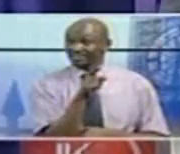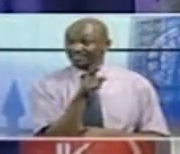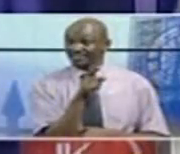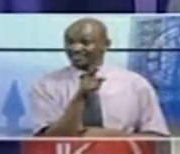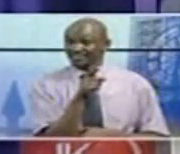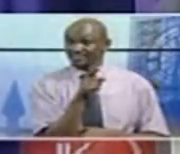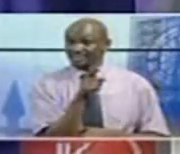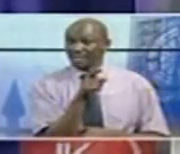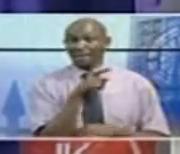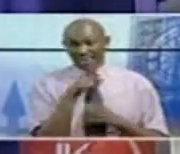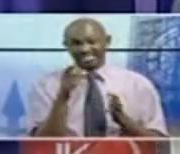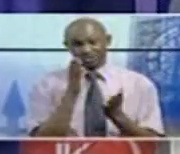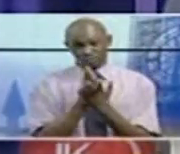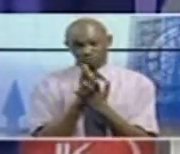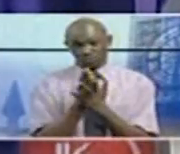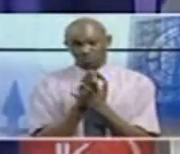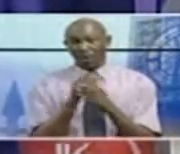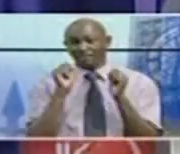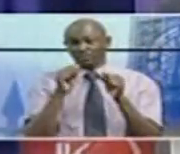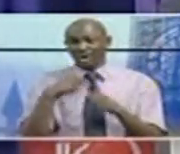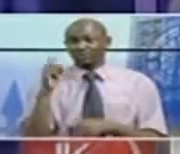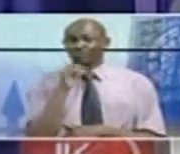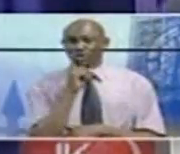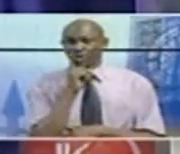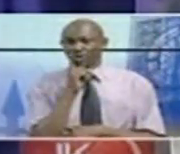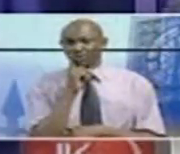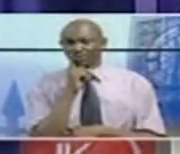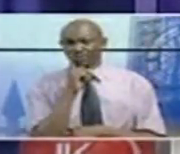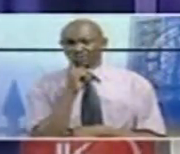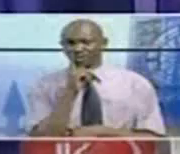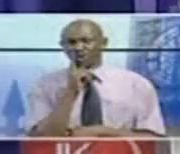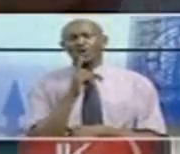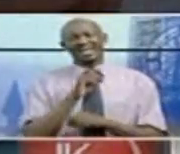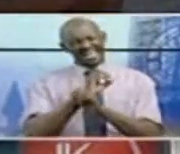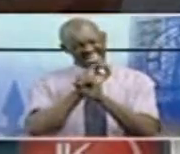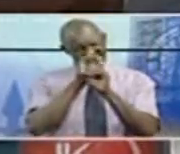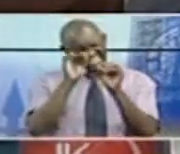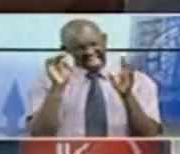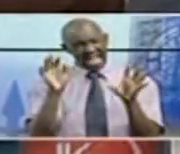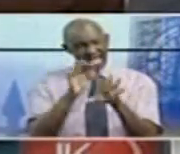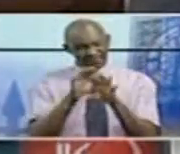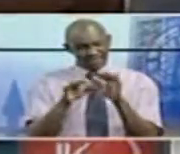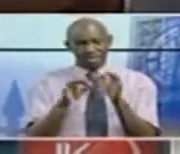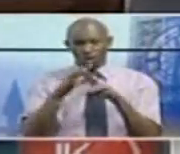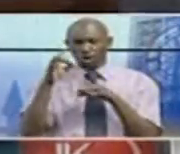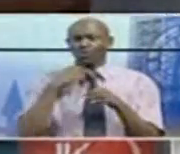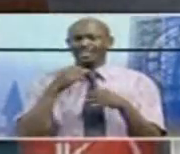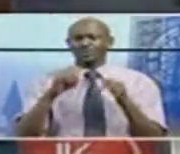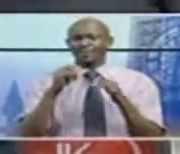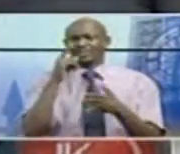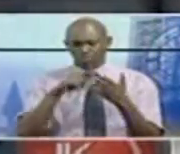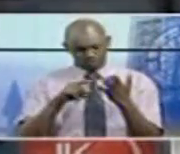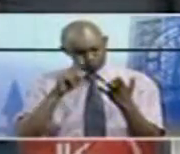but concretely, can we have tomorrow exact blueprint that the code coalitions want to be